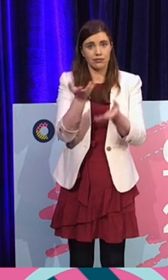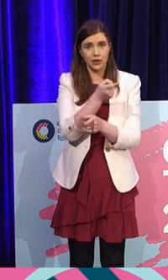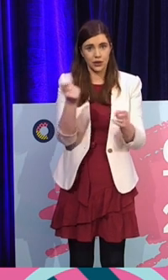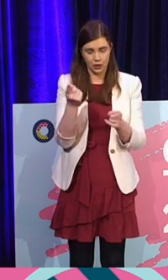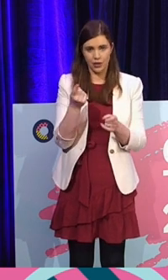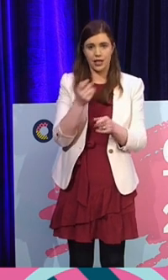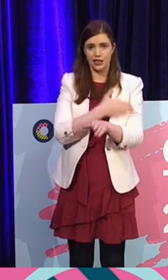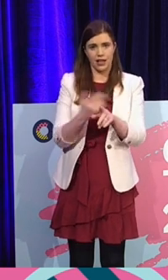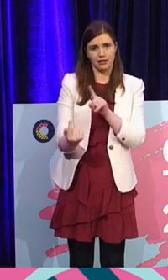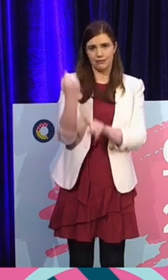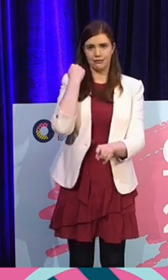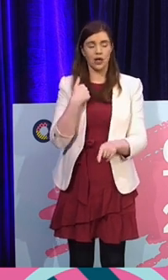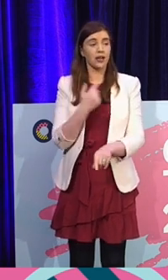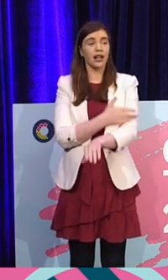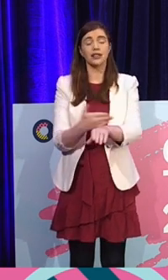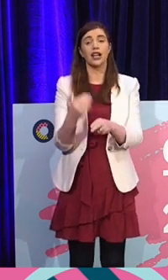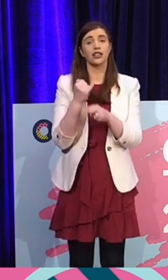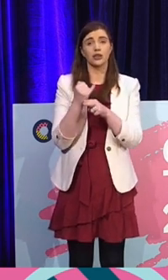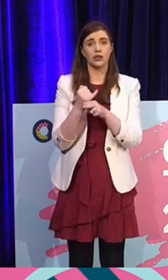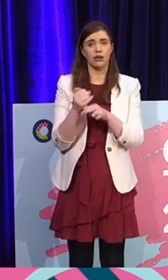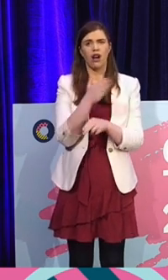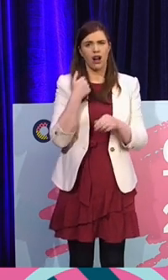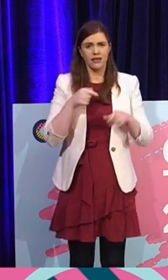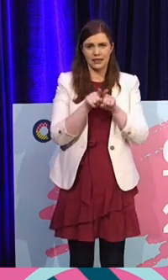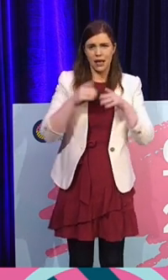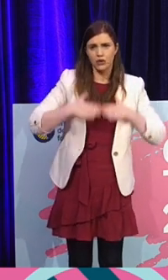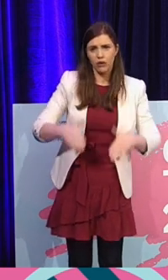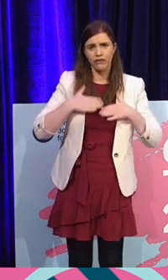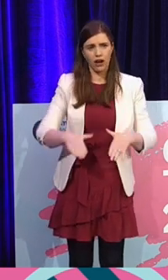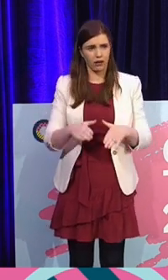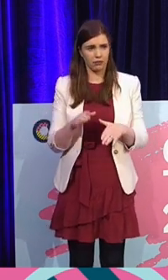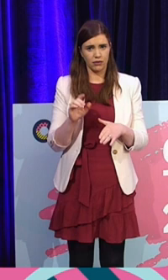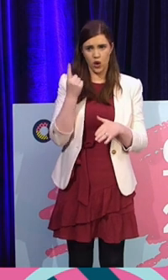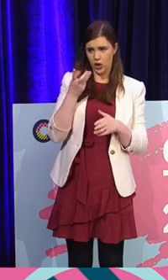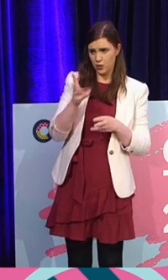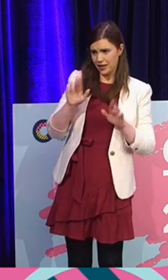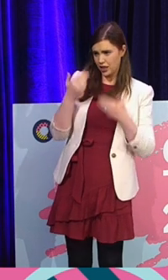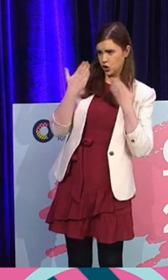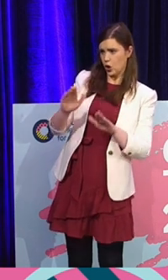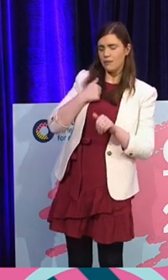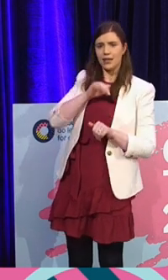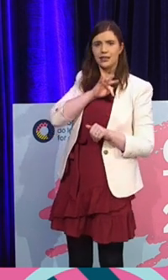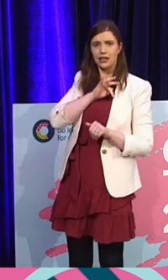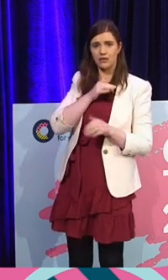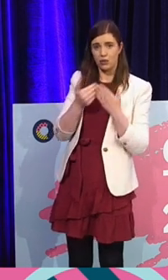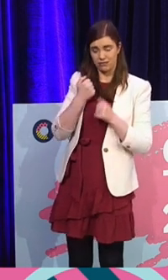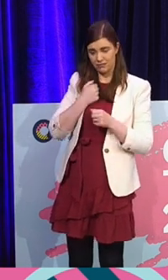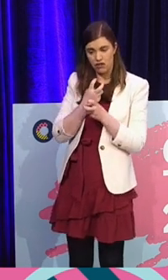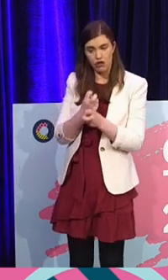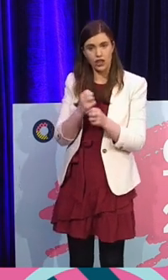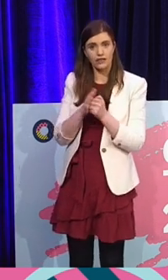earlier. When I started school, we all wore the same uniform. The only way to express yourself was the runners you'd wear for